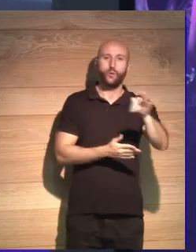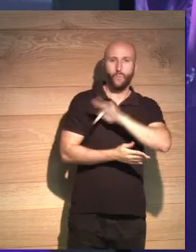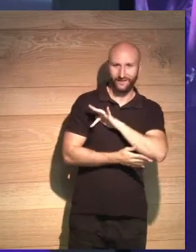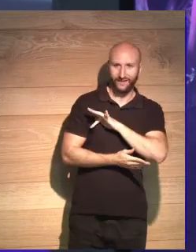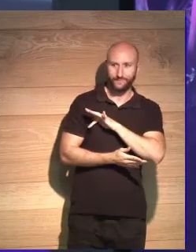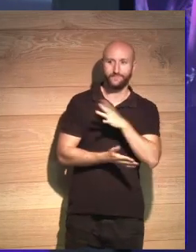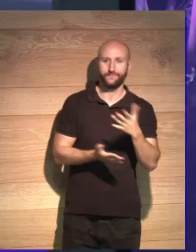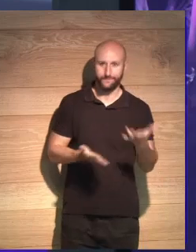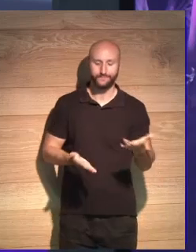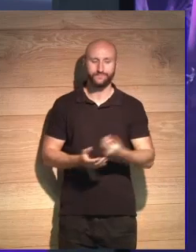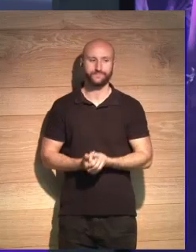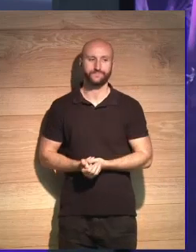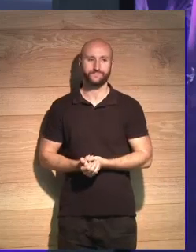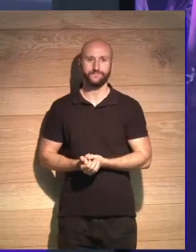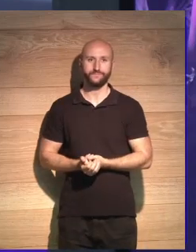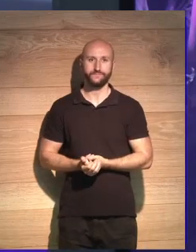reward.